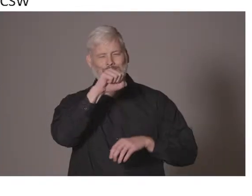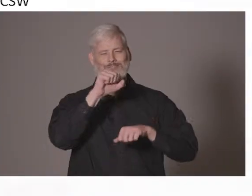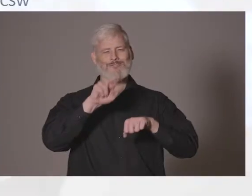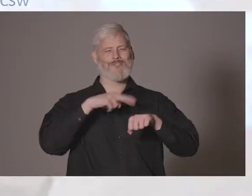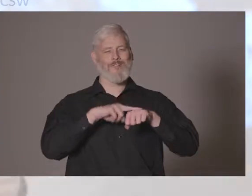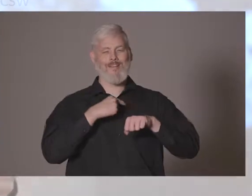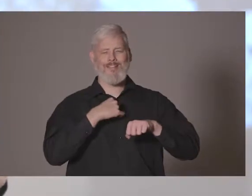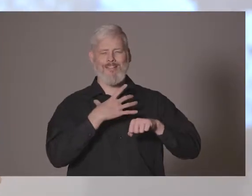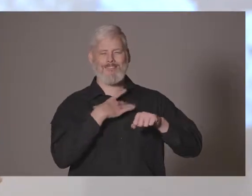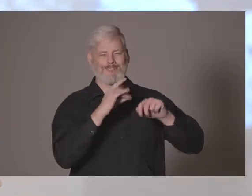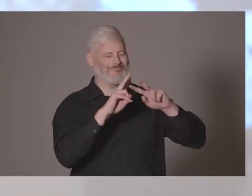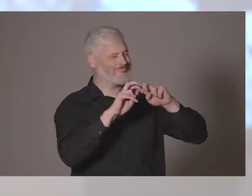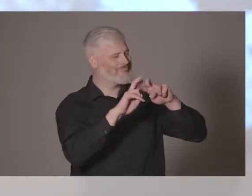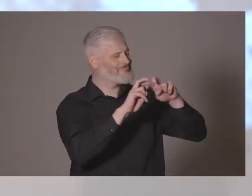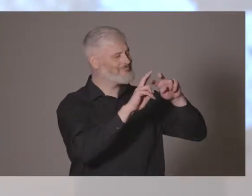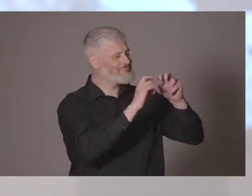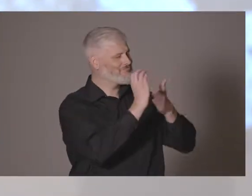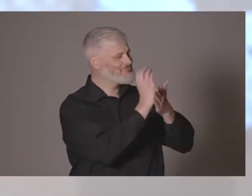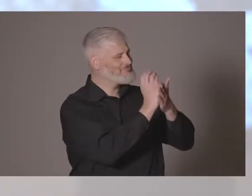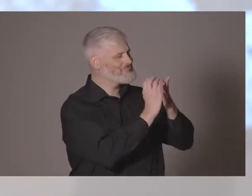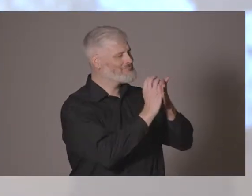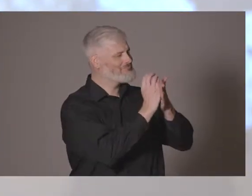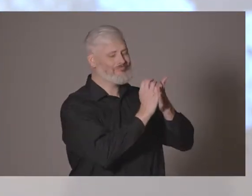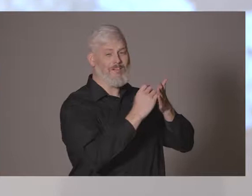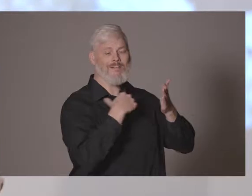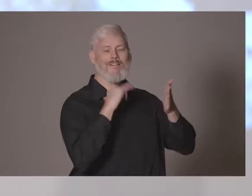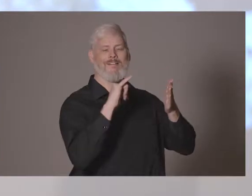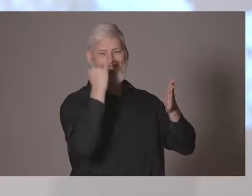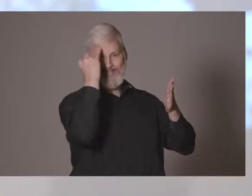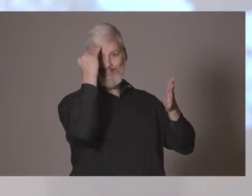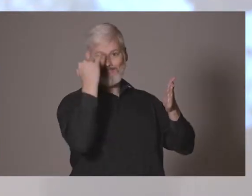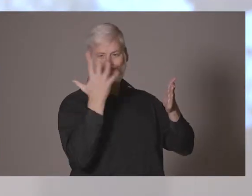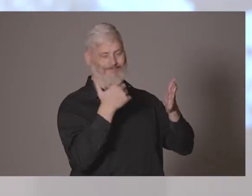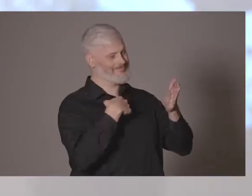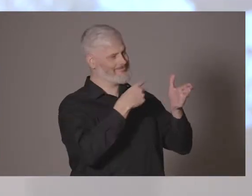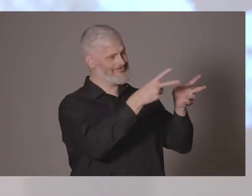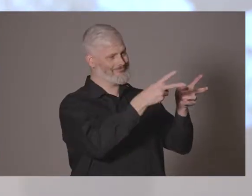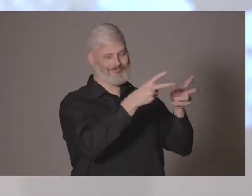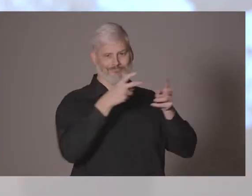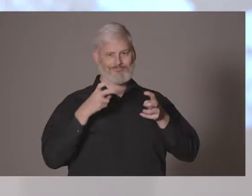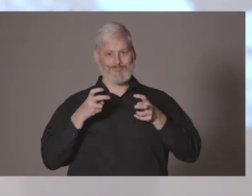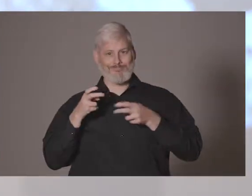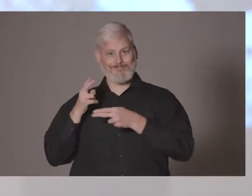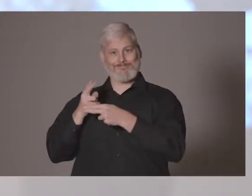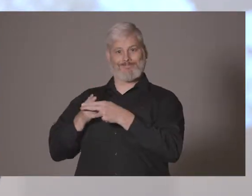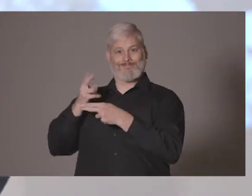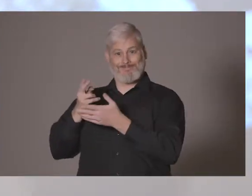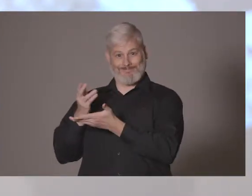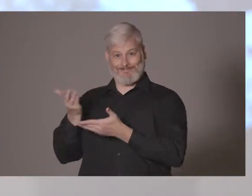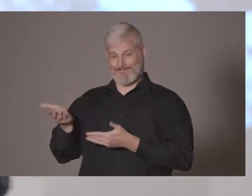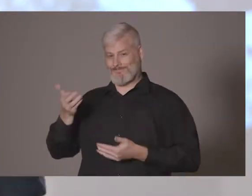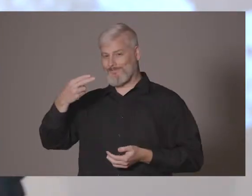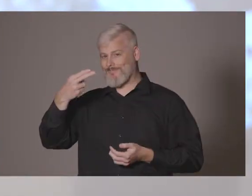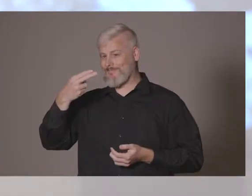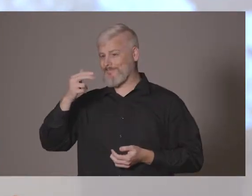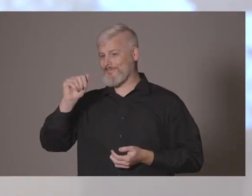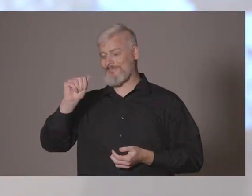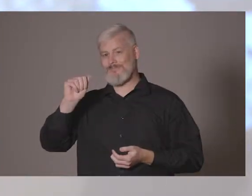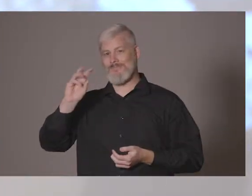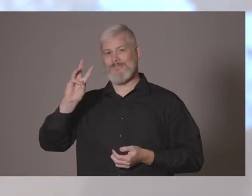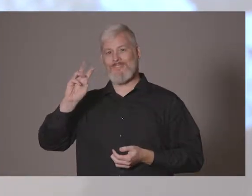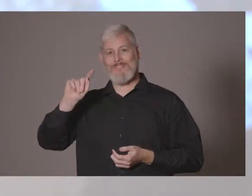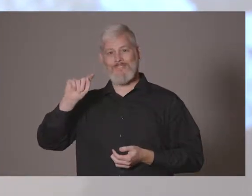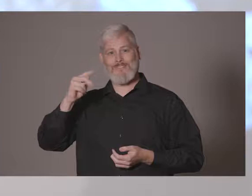I think in nature metaphor. I think in pictures, and especially in pictures of nature or in natural ways